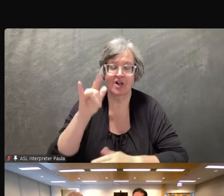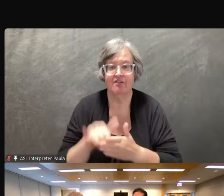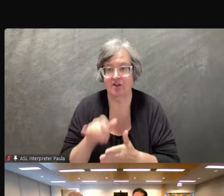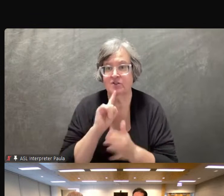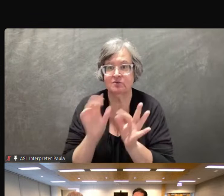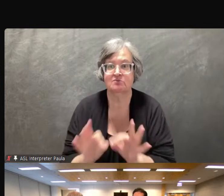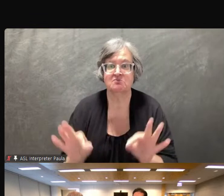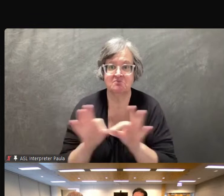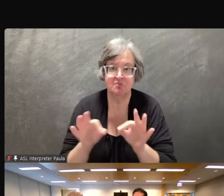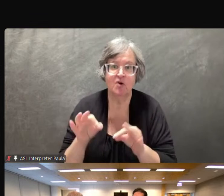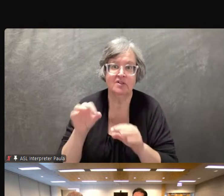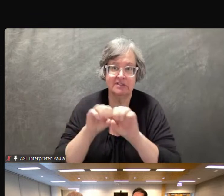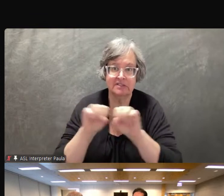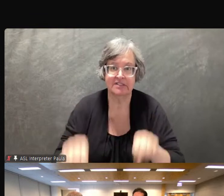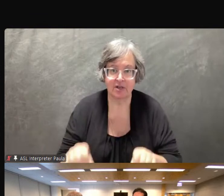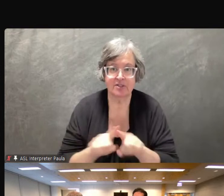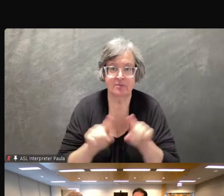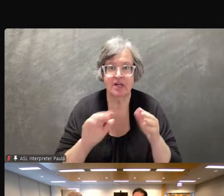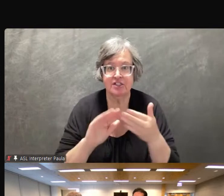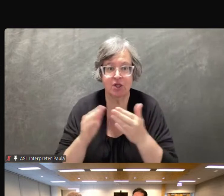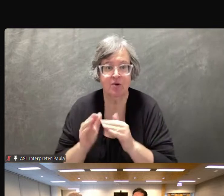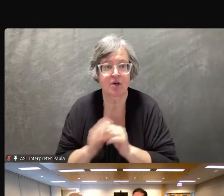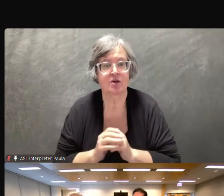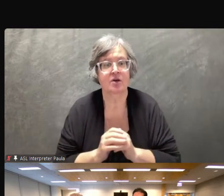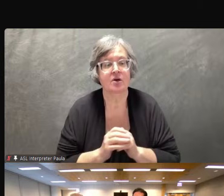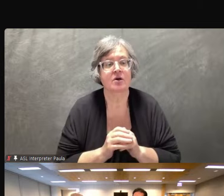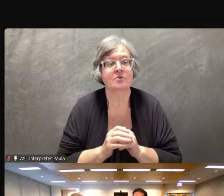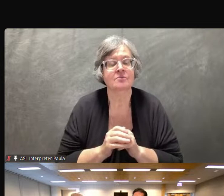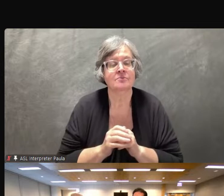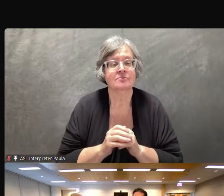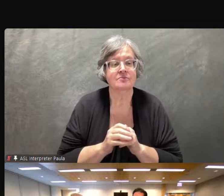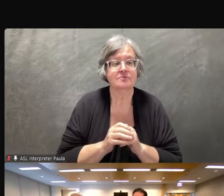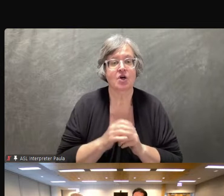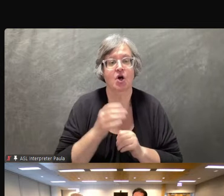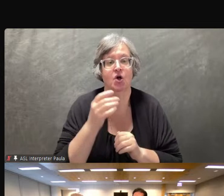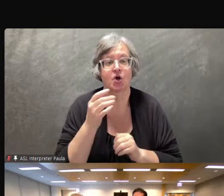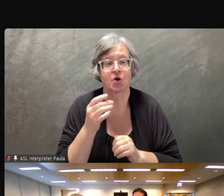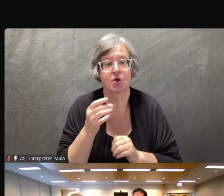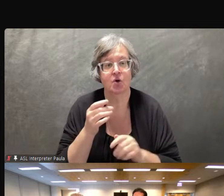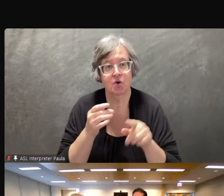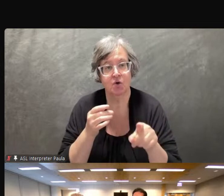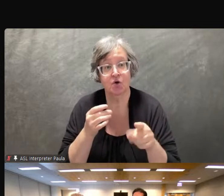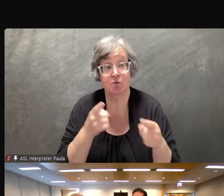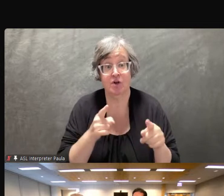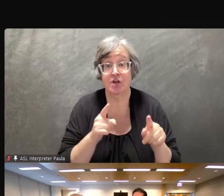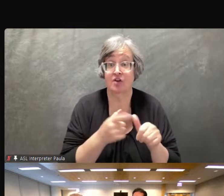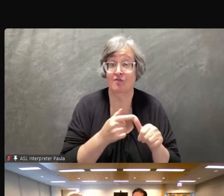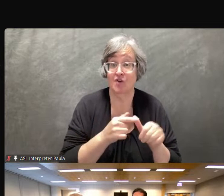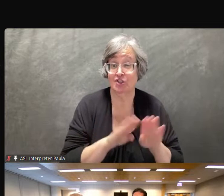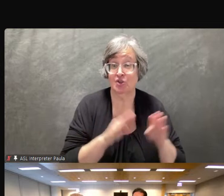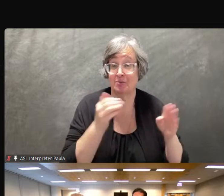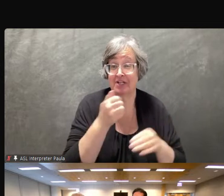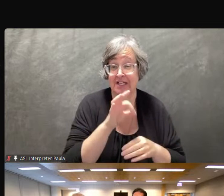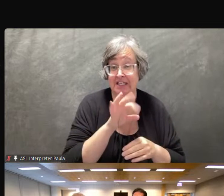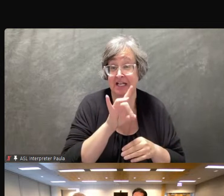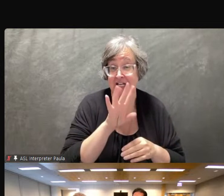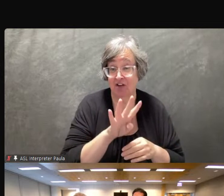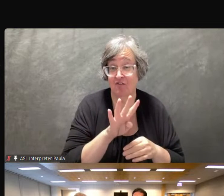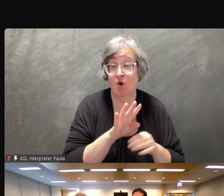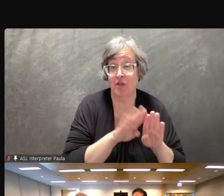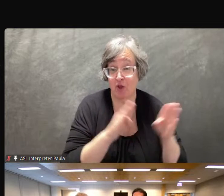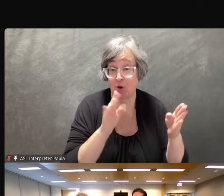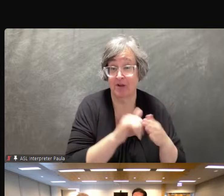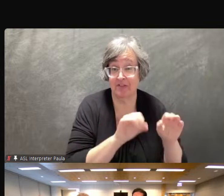as a community. We took the opportunity. One of the unique architectural features of O'Hare when it was first opened in 1984 was there was a